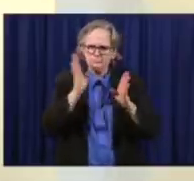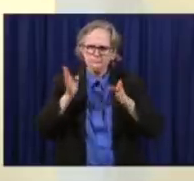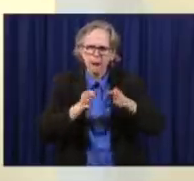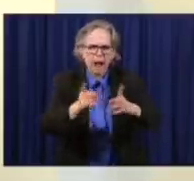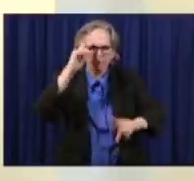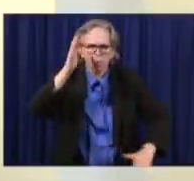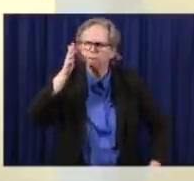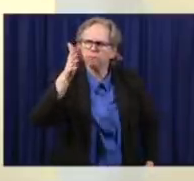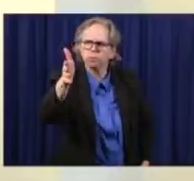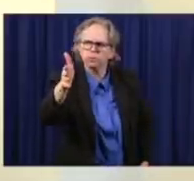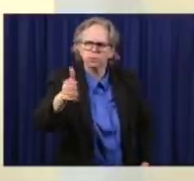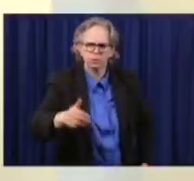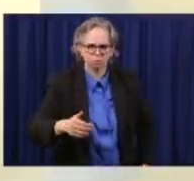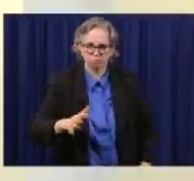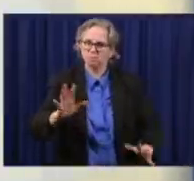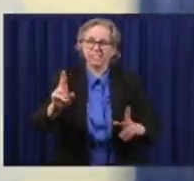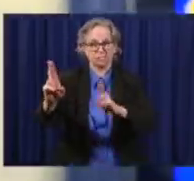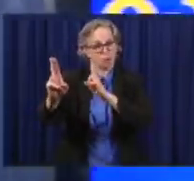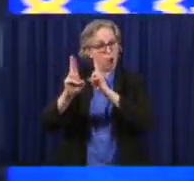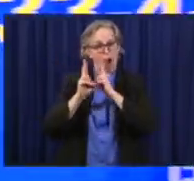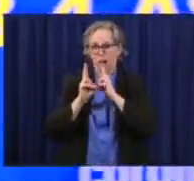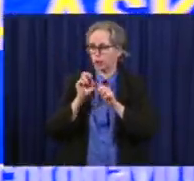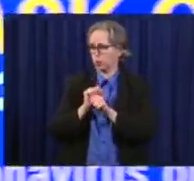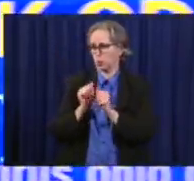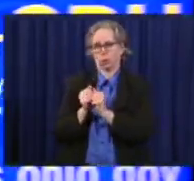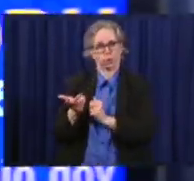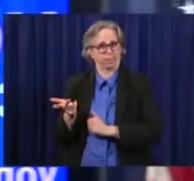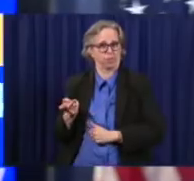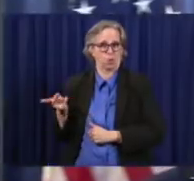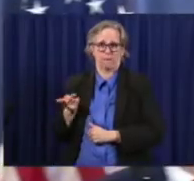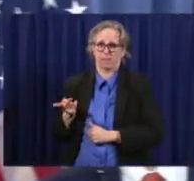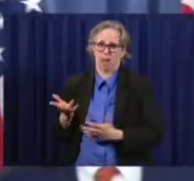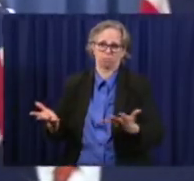serve. It's an honor to serve. Thank you both.